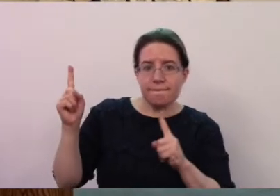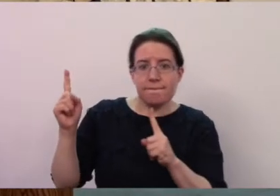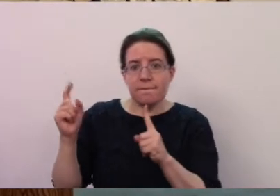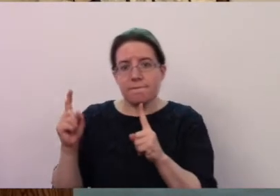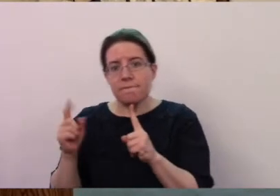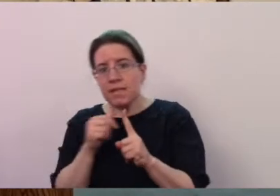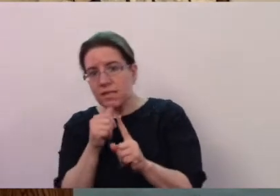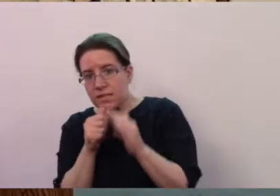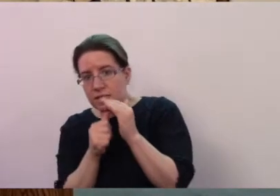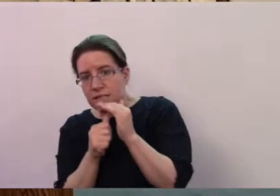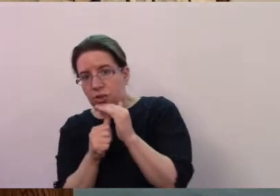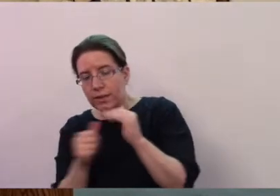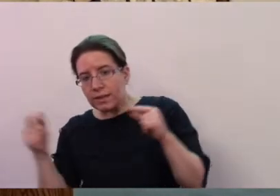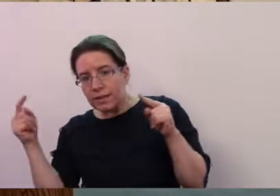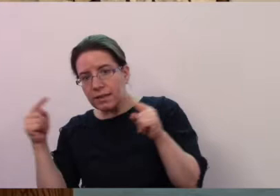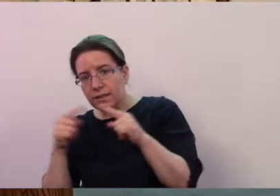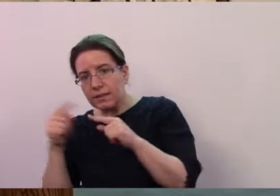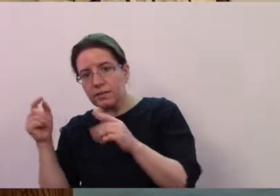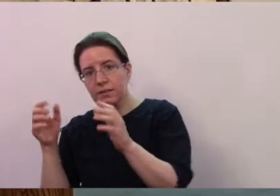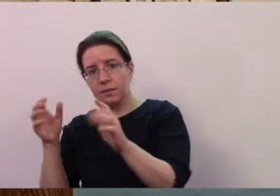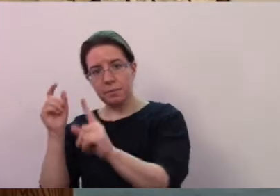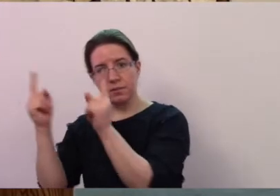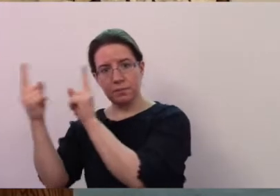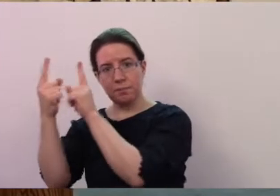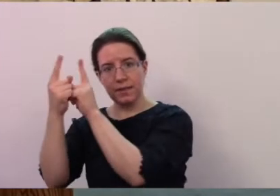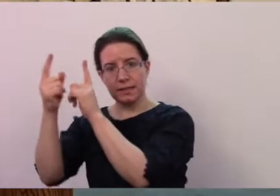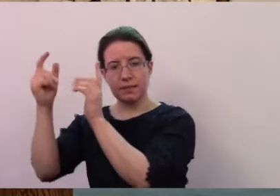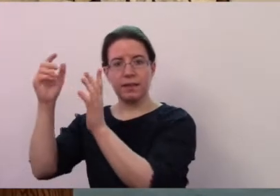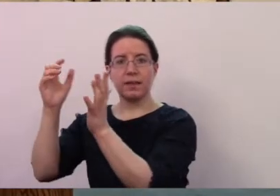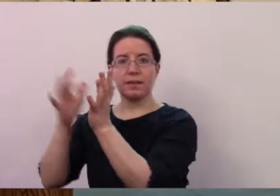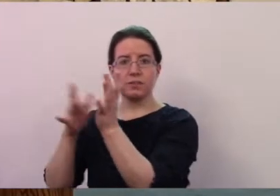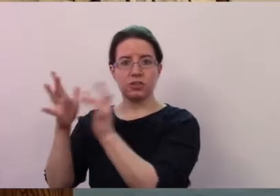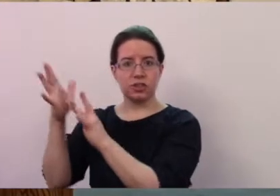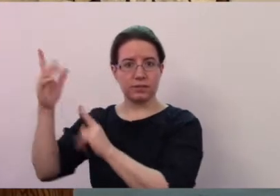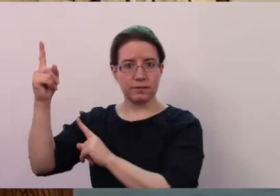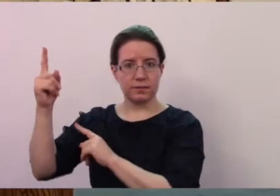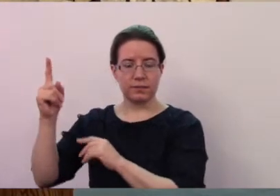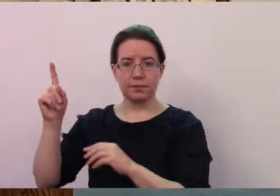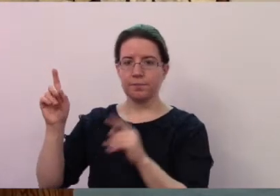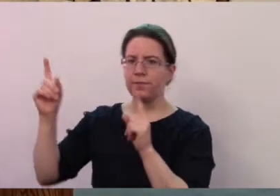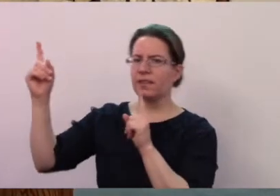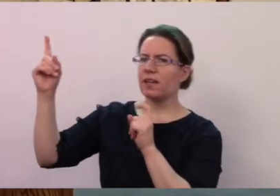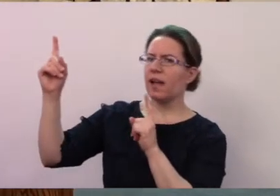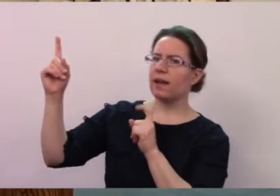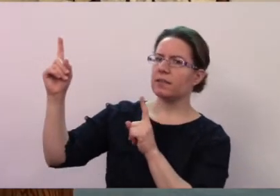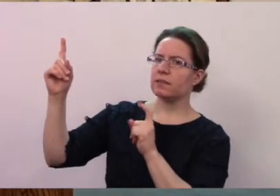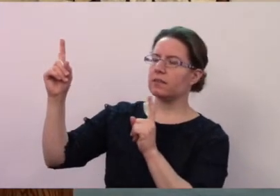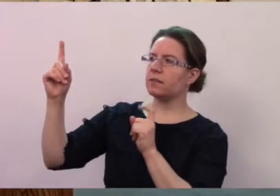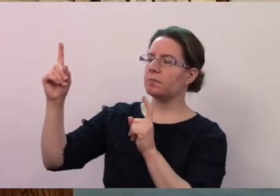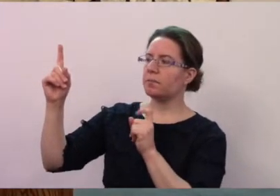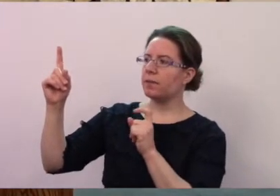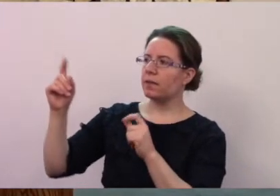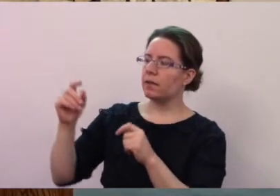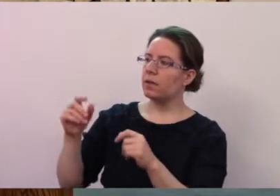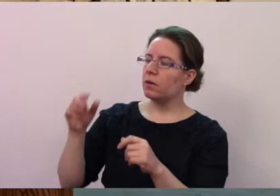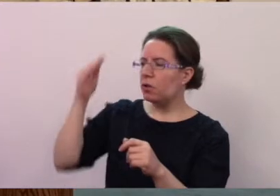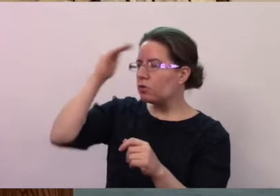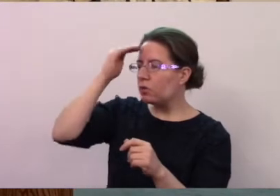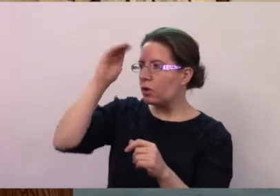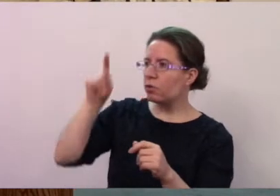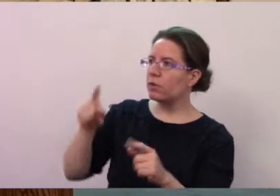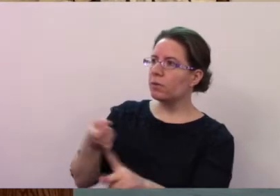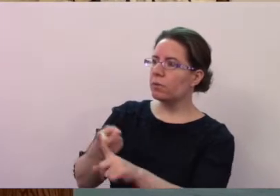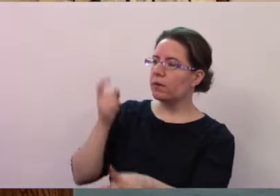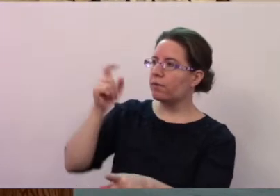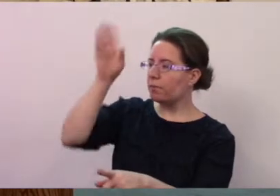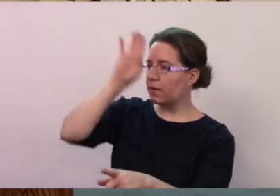teacher come from God. For no man can do these miracles that thou doest except God